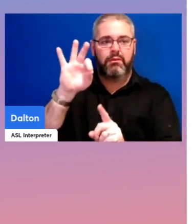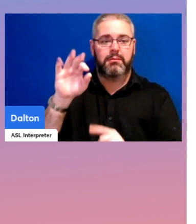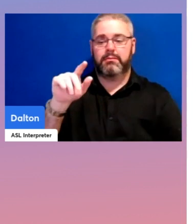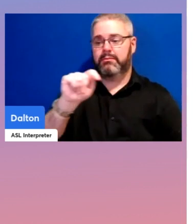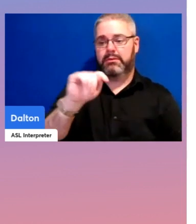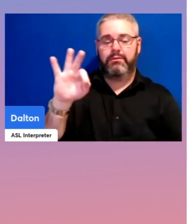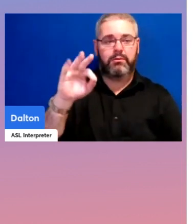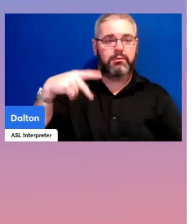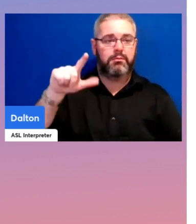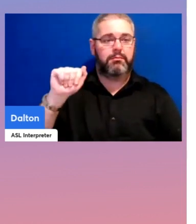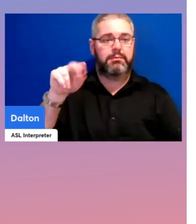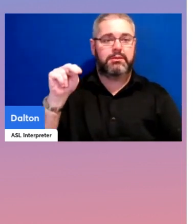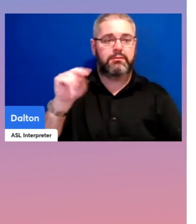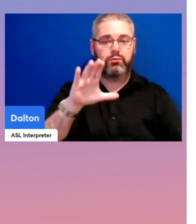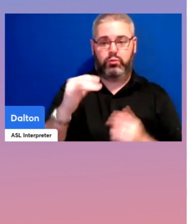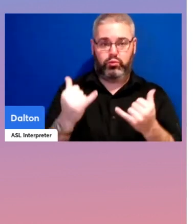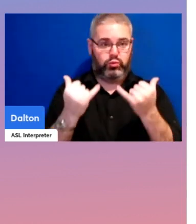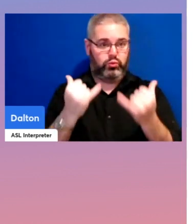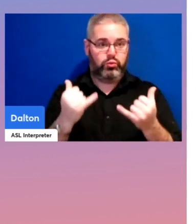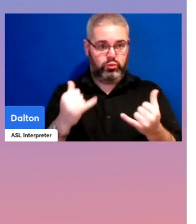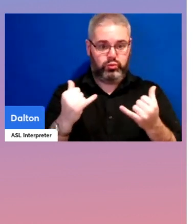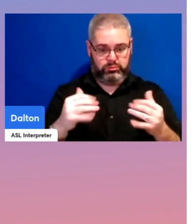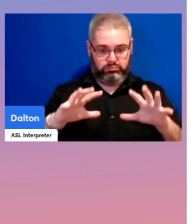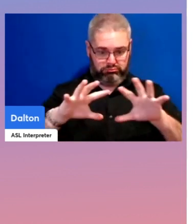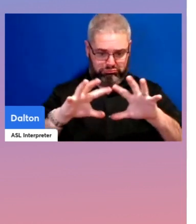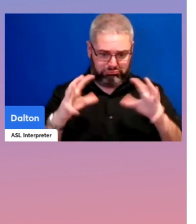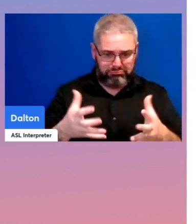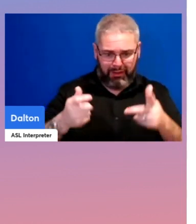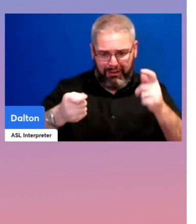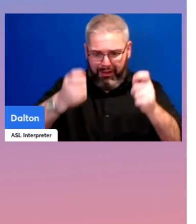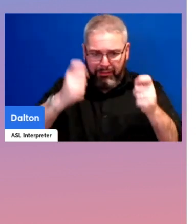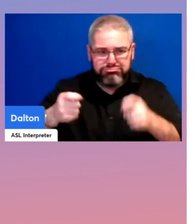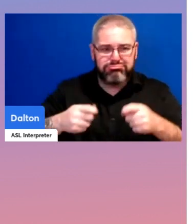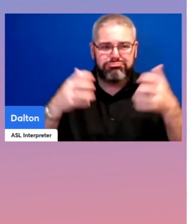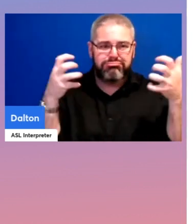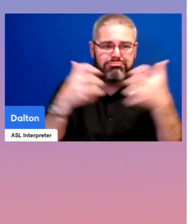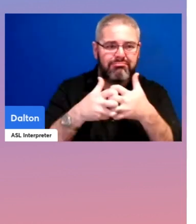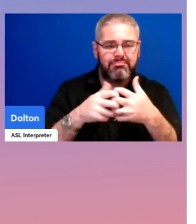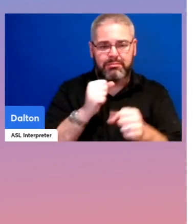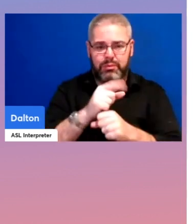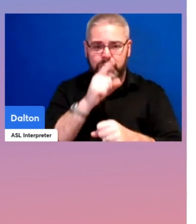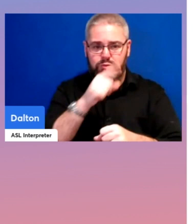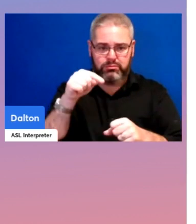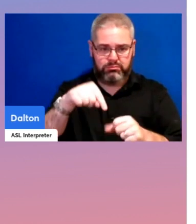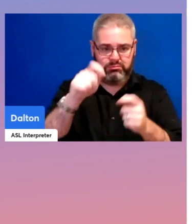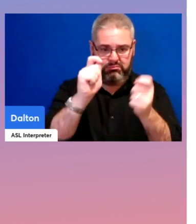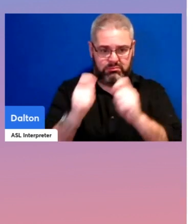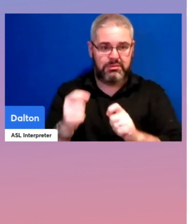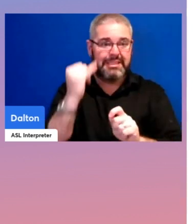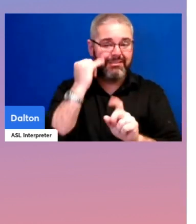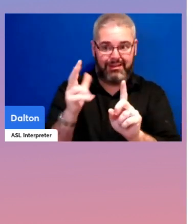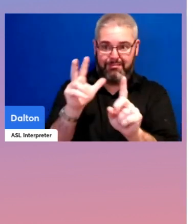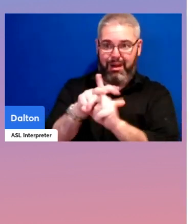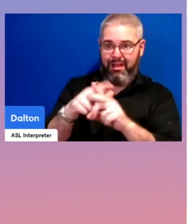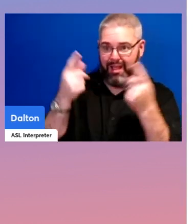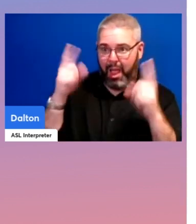your current state and your configuration, and it says if you apply this configuration, this is what will